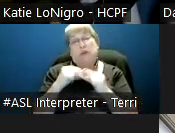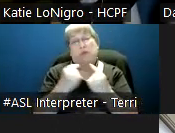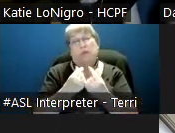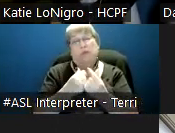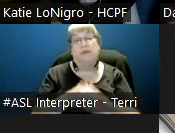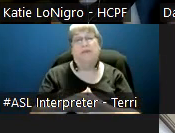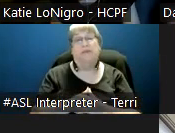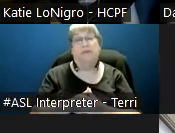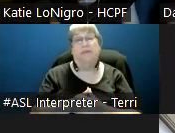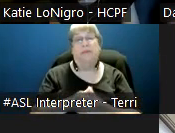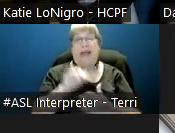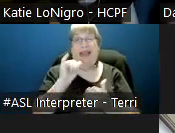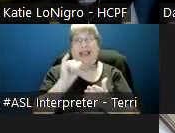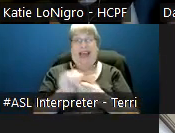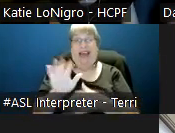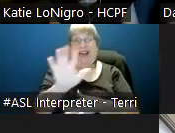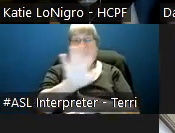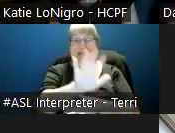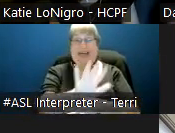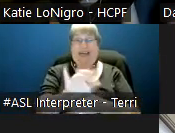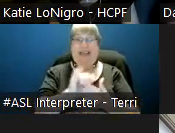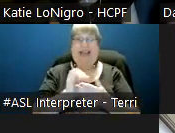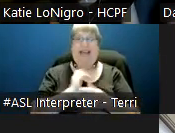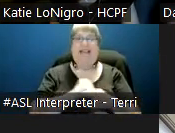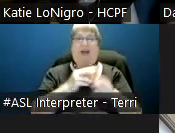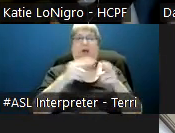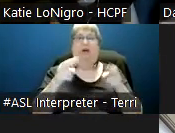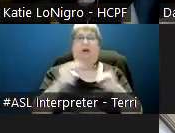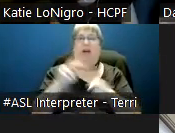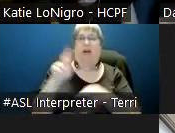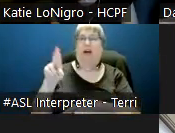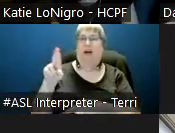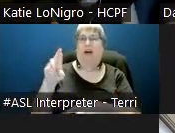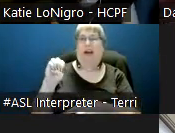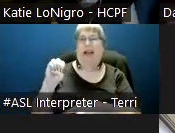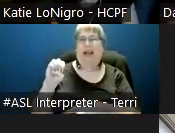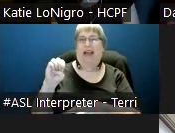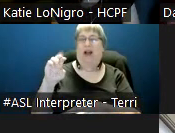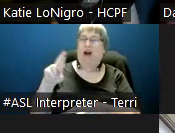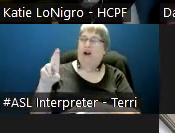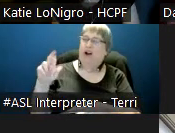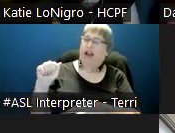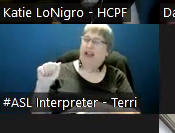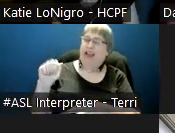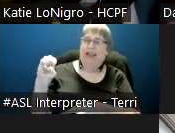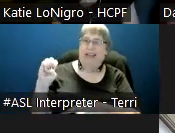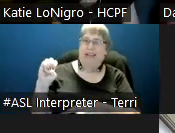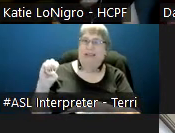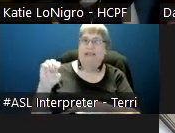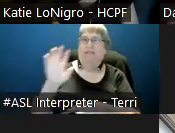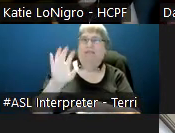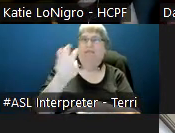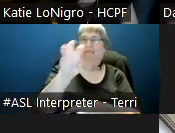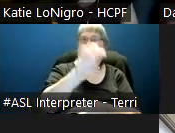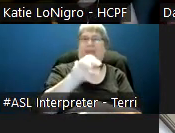And so this map shows the current regional accountable entities in what we call Phase 2 of the Accountable Care Collaborative. So there are